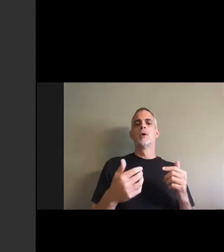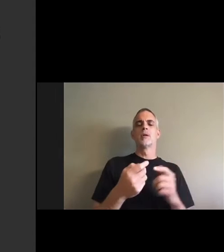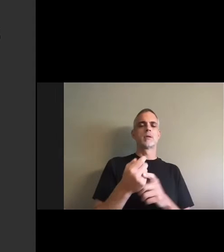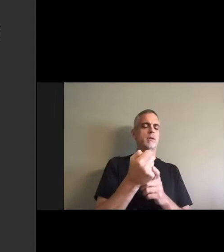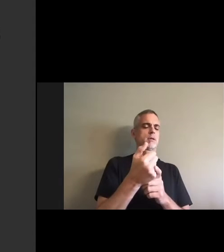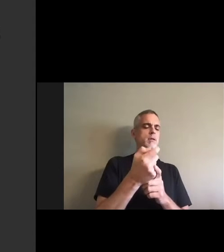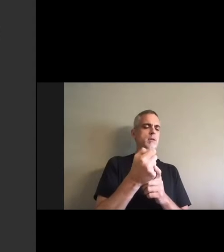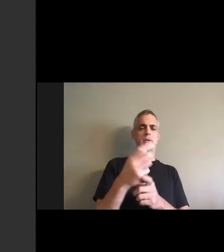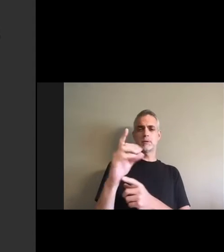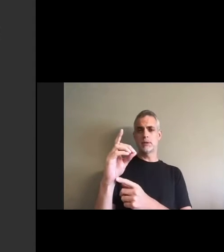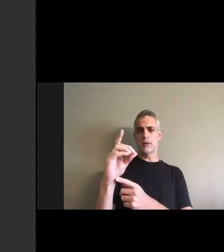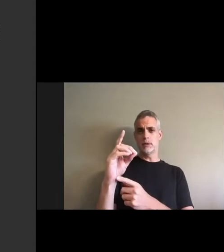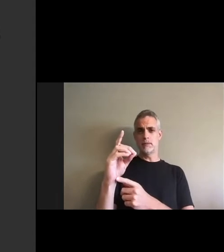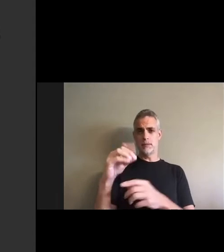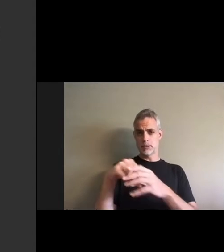their culture.